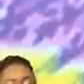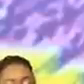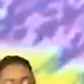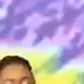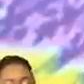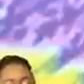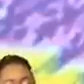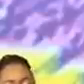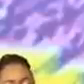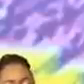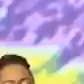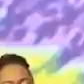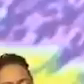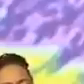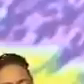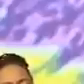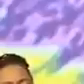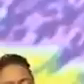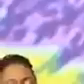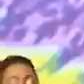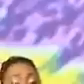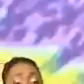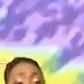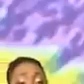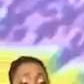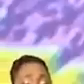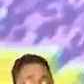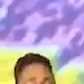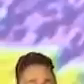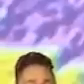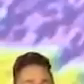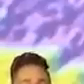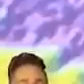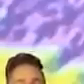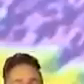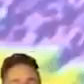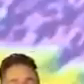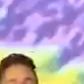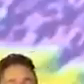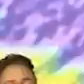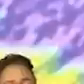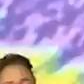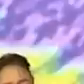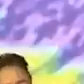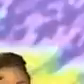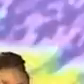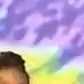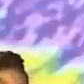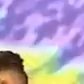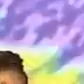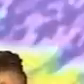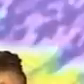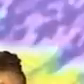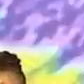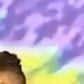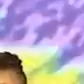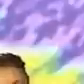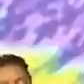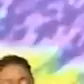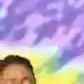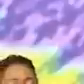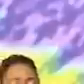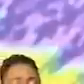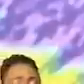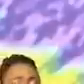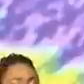but constant high rates of infection of a particular disease. So in this situation,